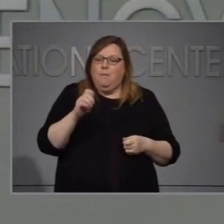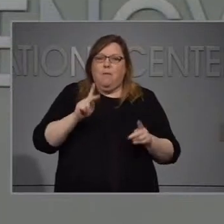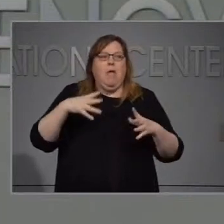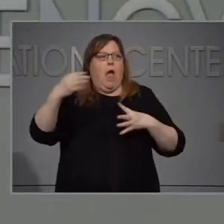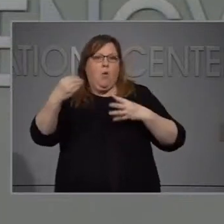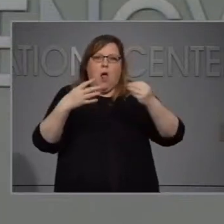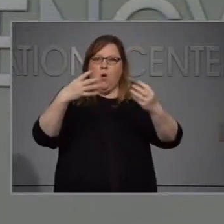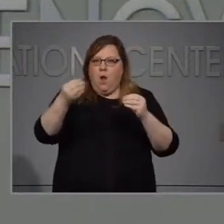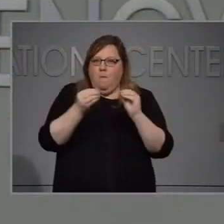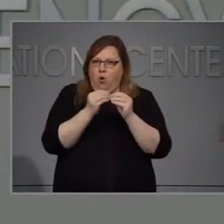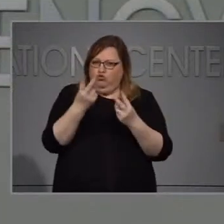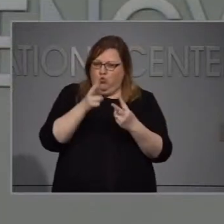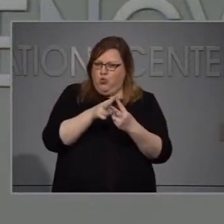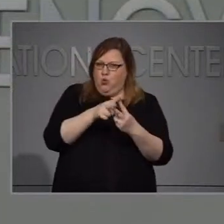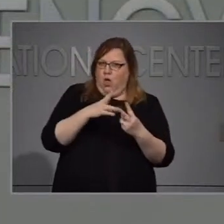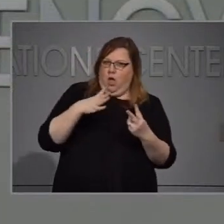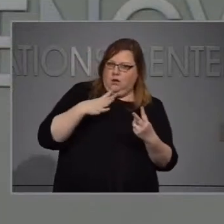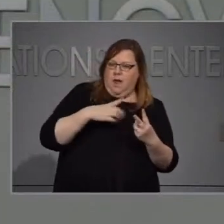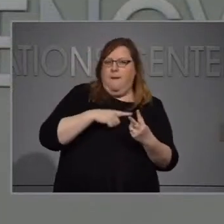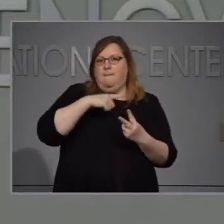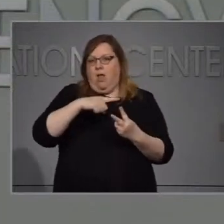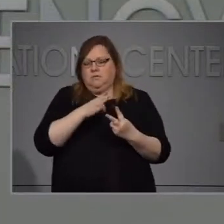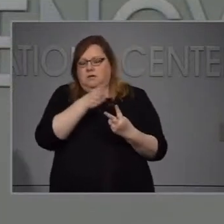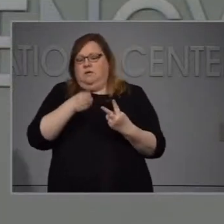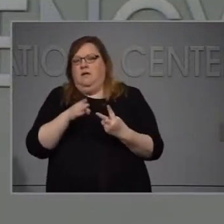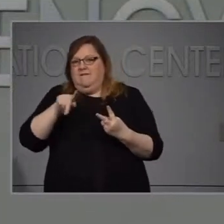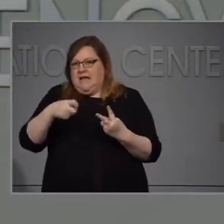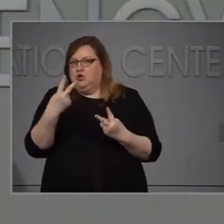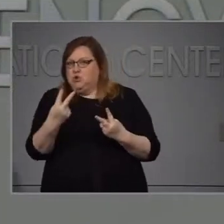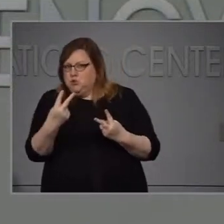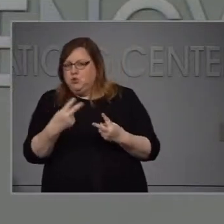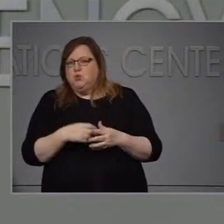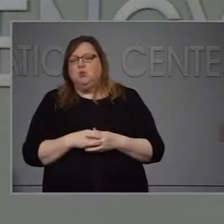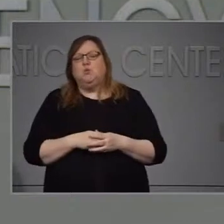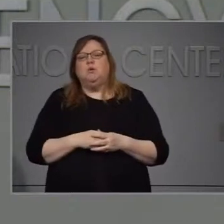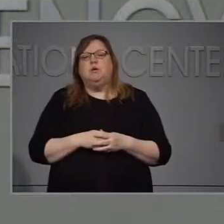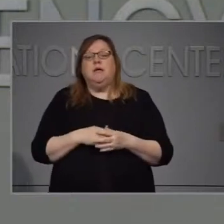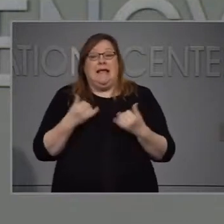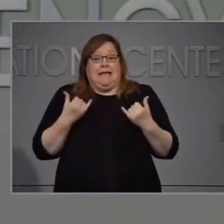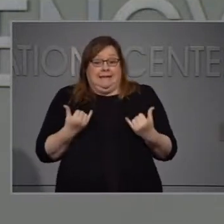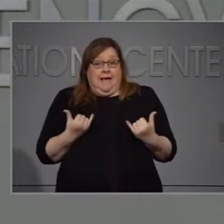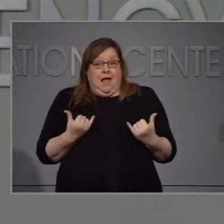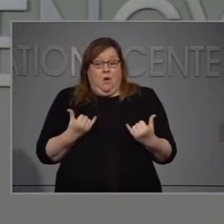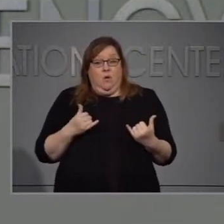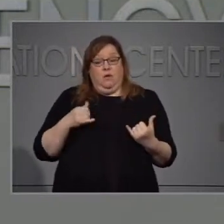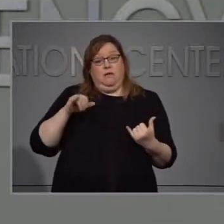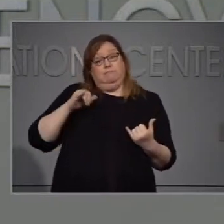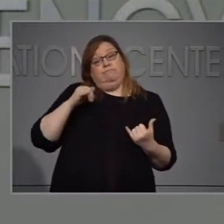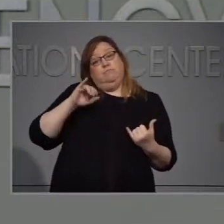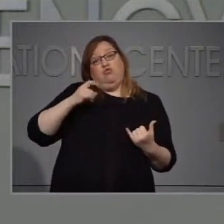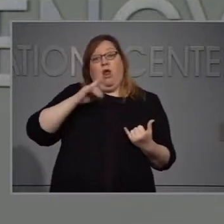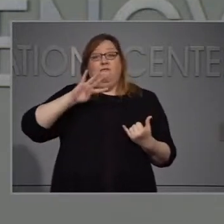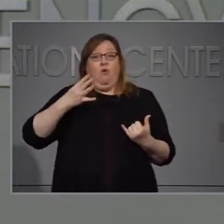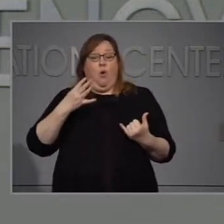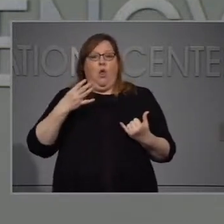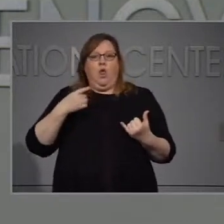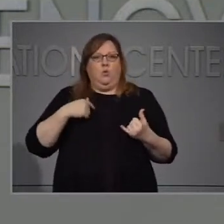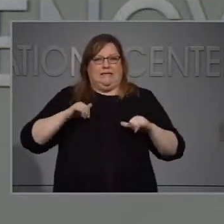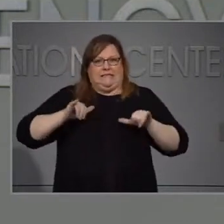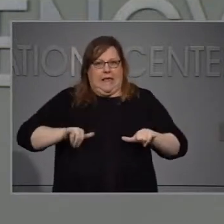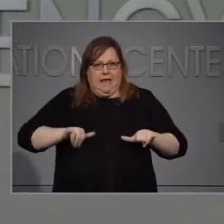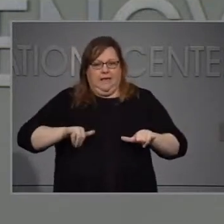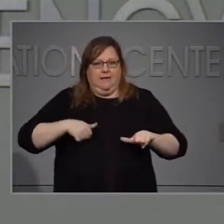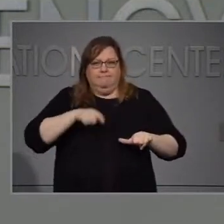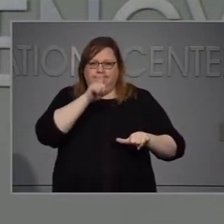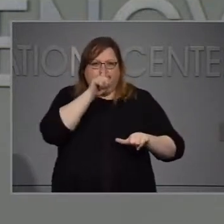we have stayed in phase 2. We have stayed in place to try to keep the level of virus level spread low.